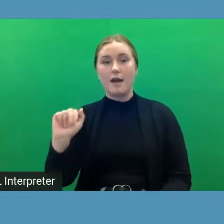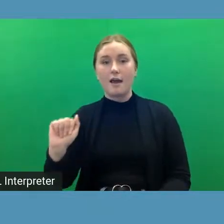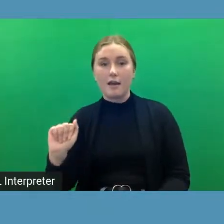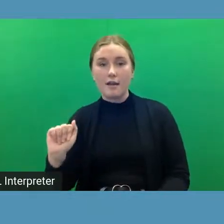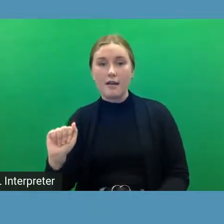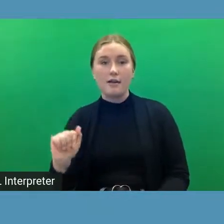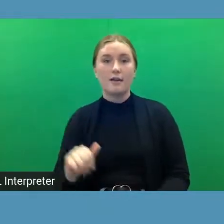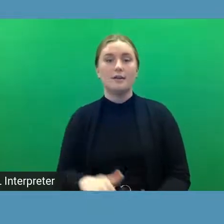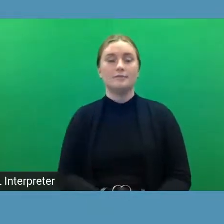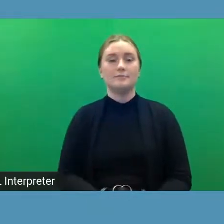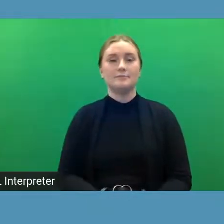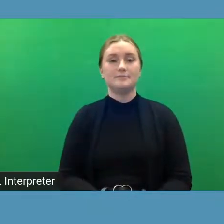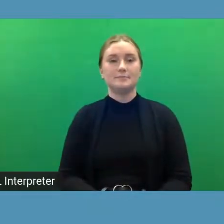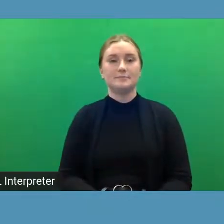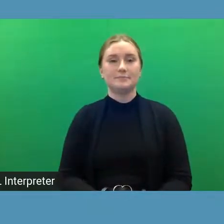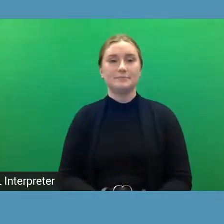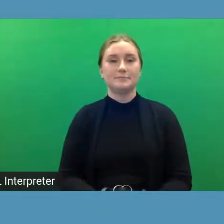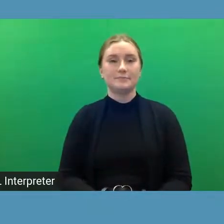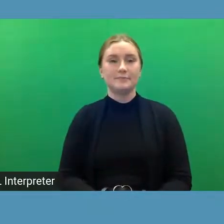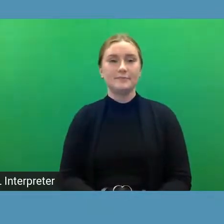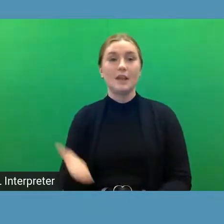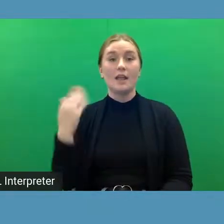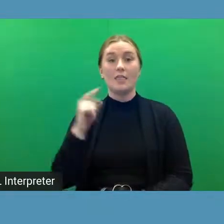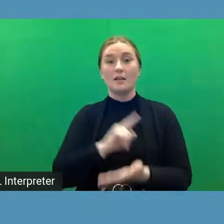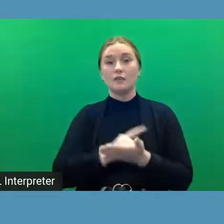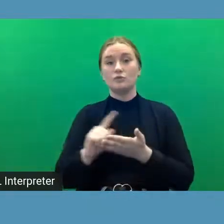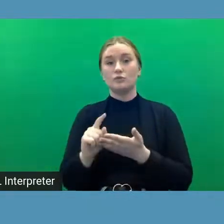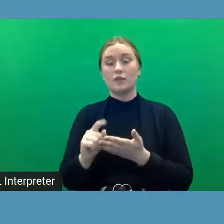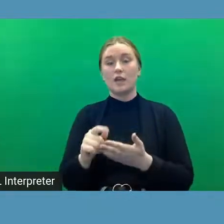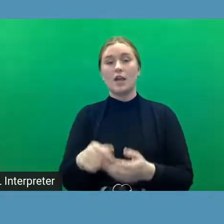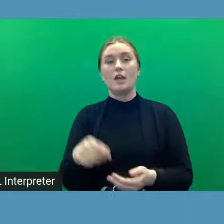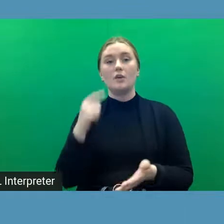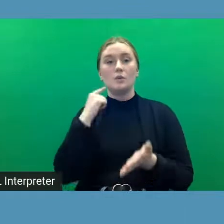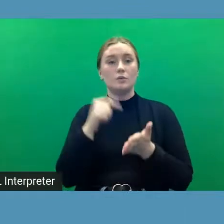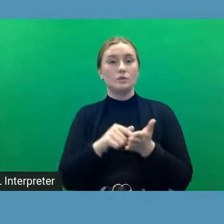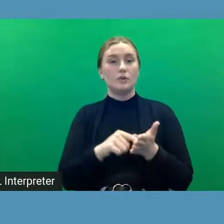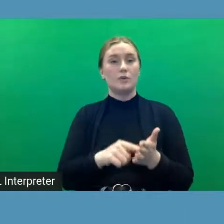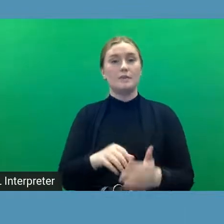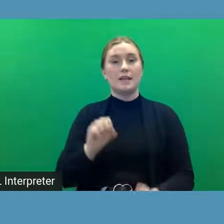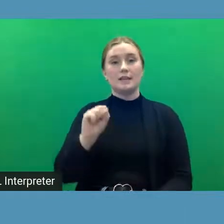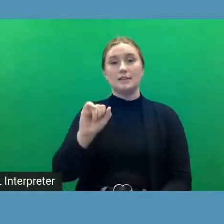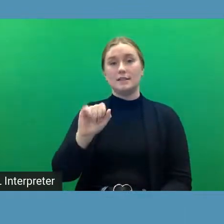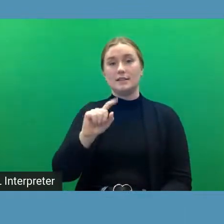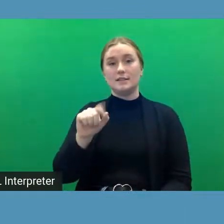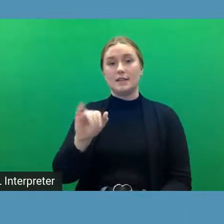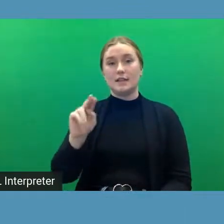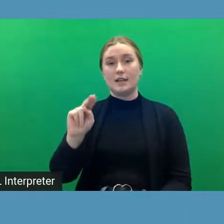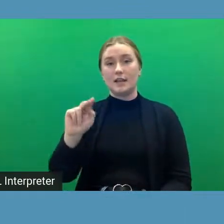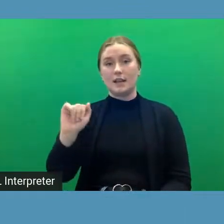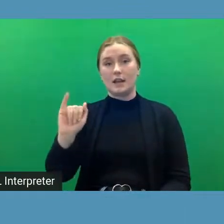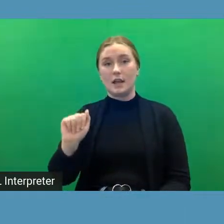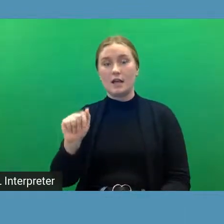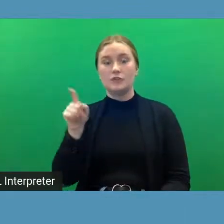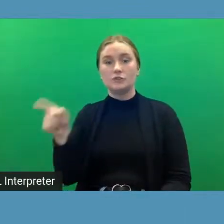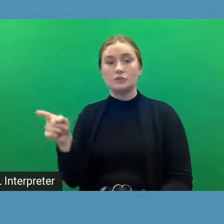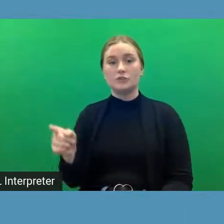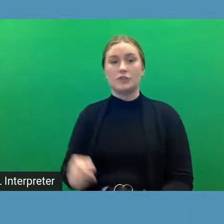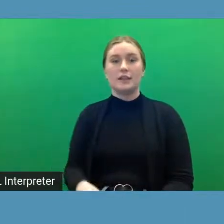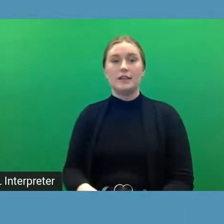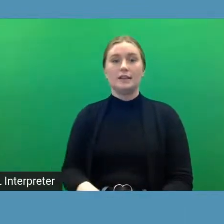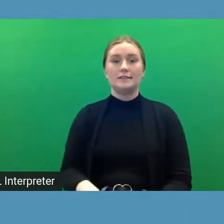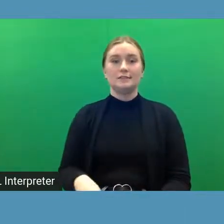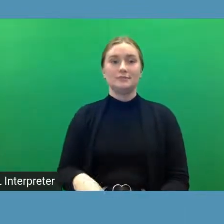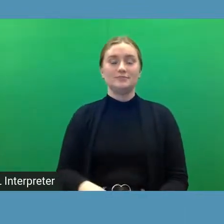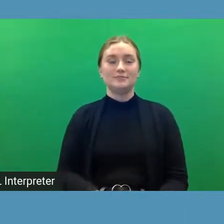Lavatelli. Those who joined us last week will recall that Sina is the president of Prime Access Consulting, which is an inclusive design